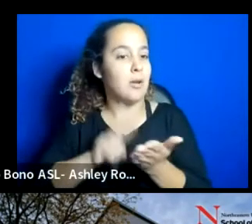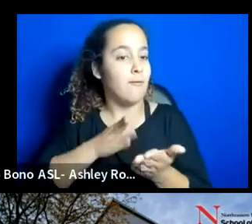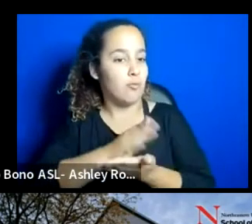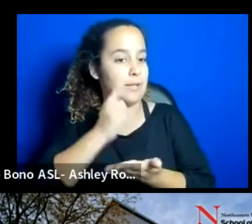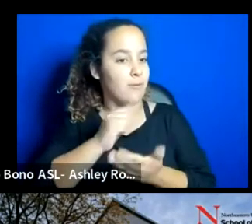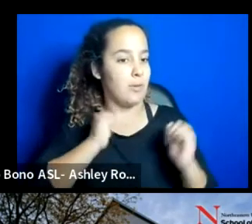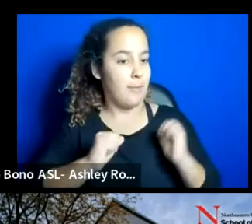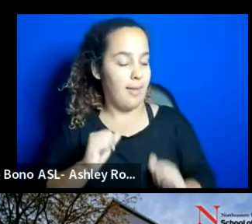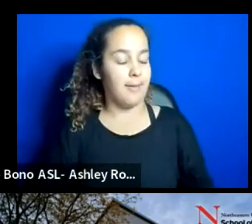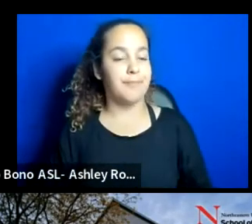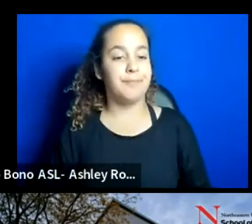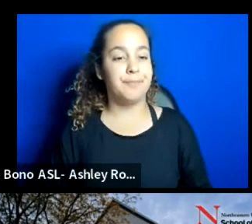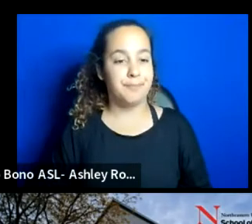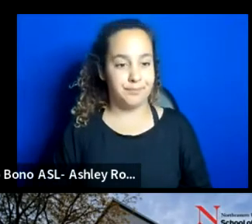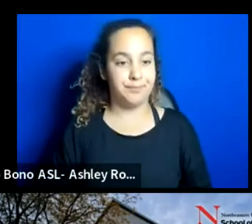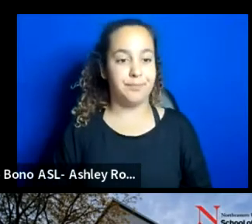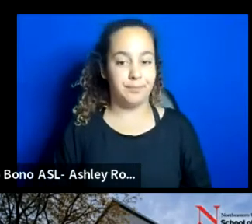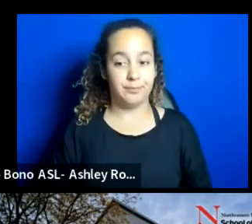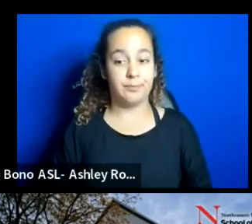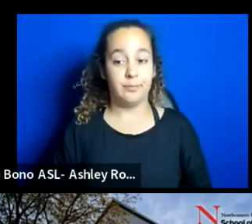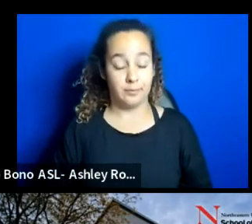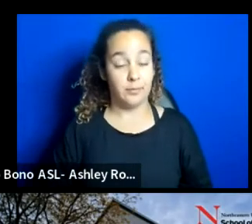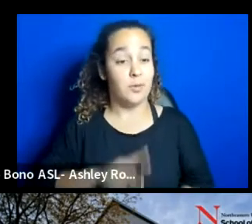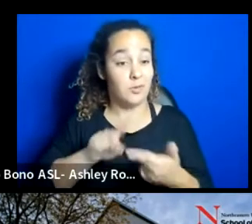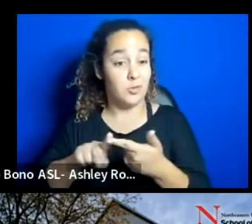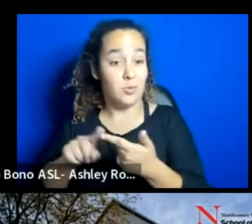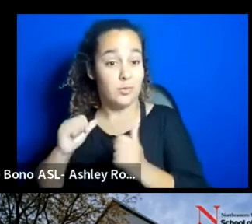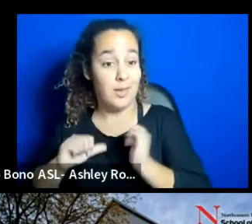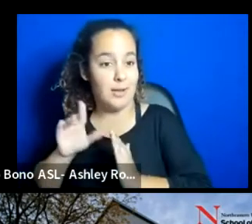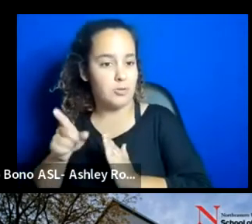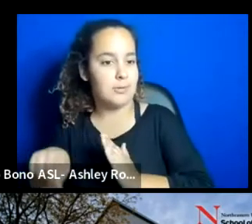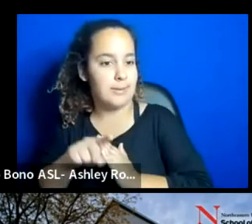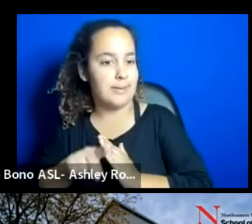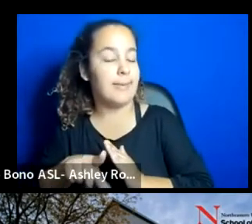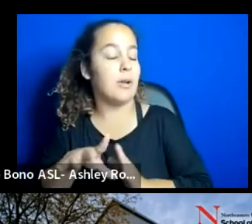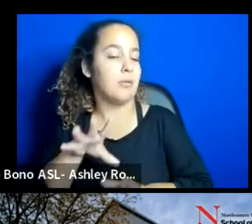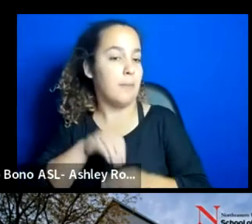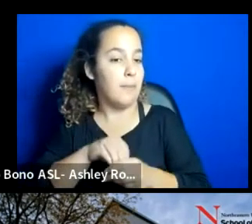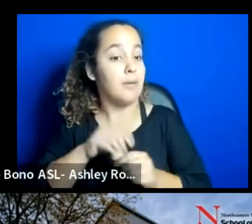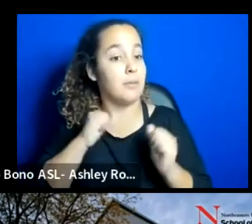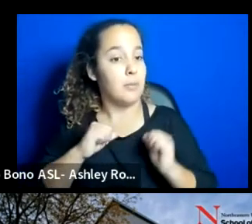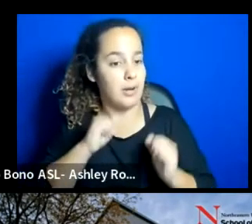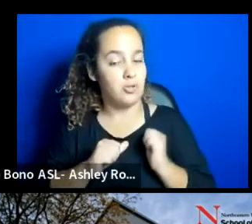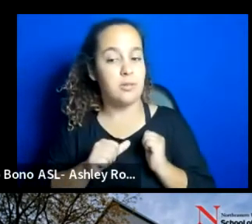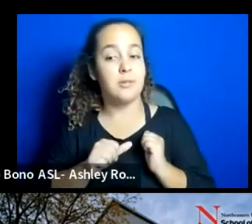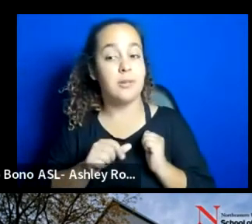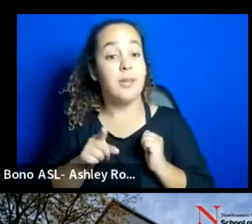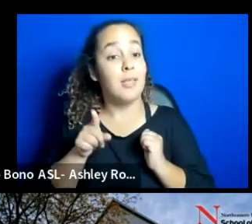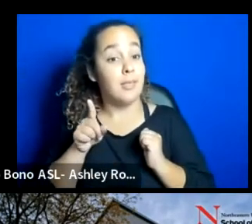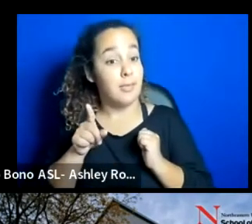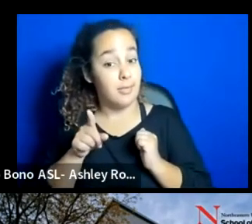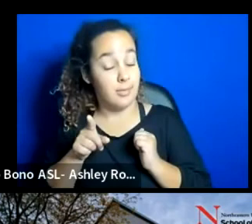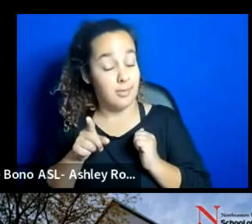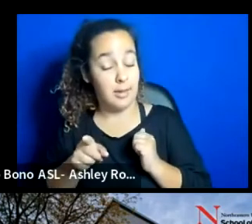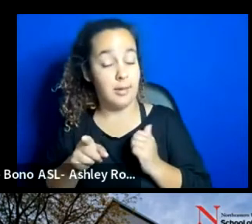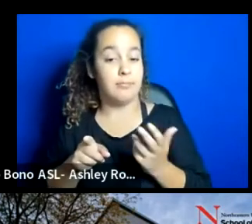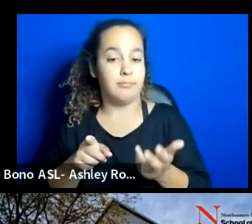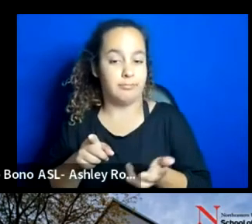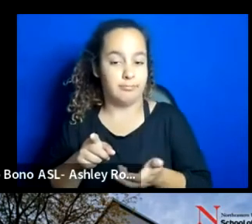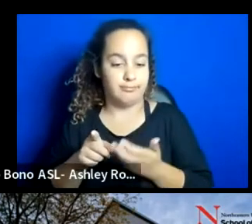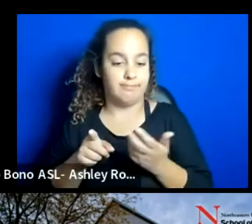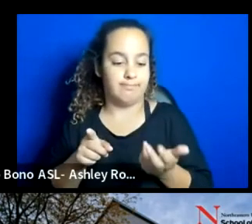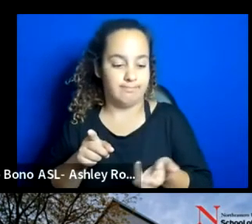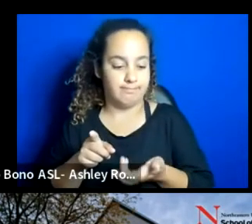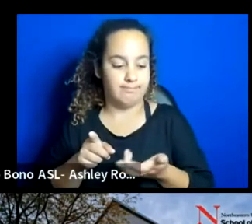play to the actors who were appearing in these workshop productions, so much so had the nature